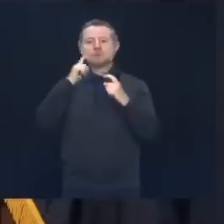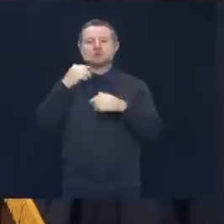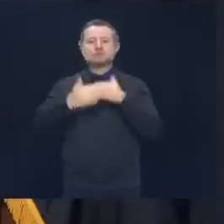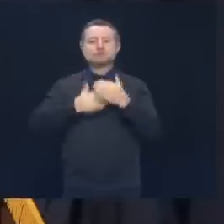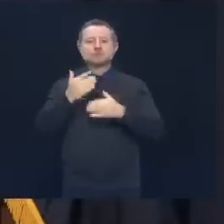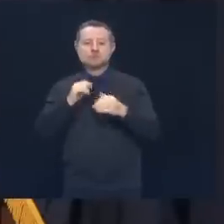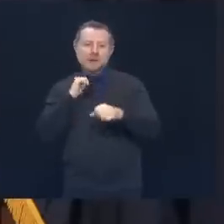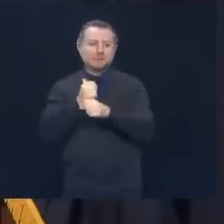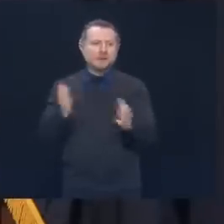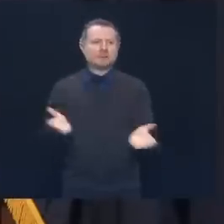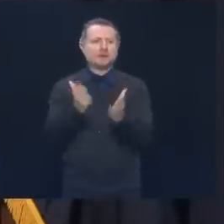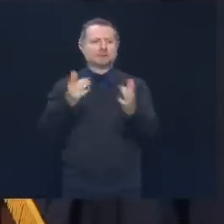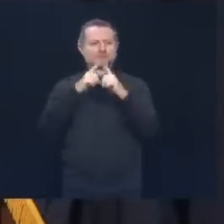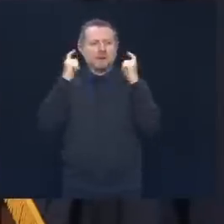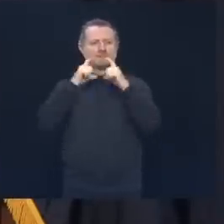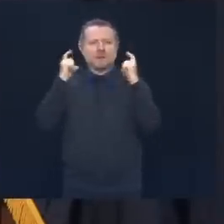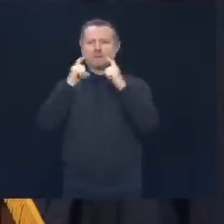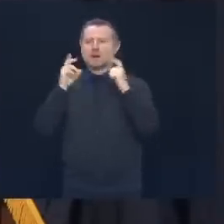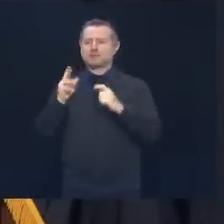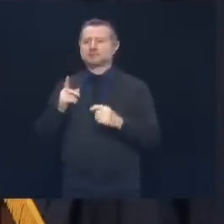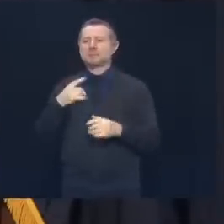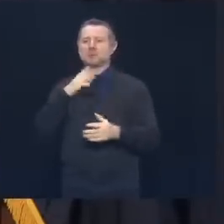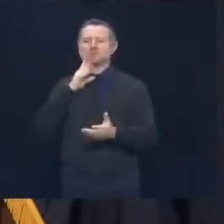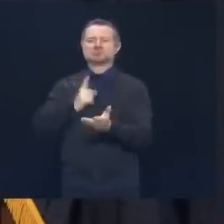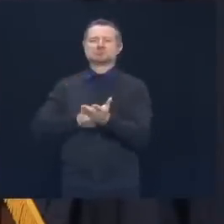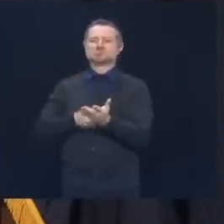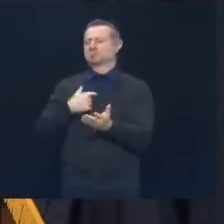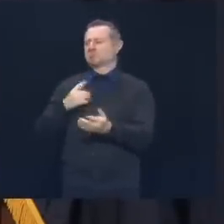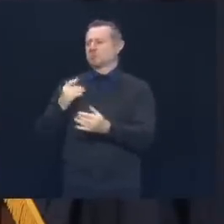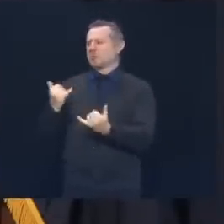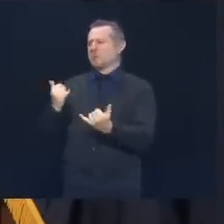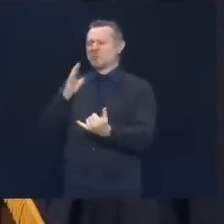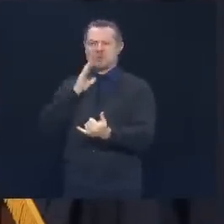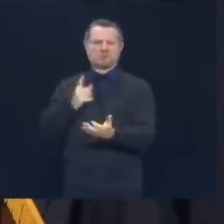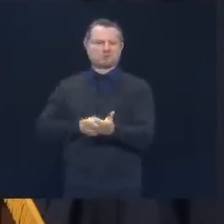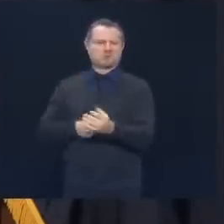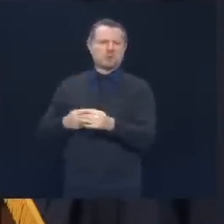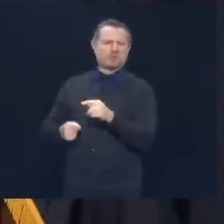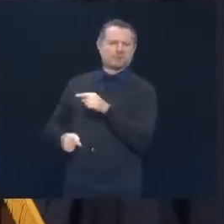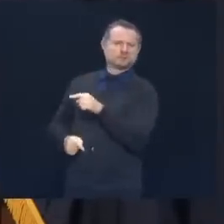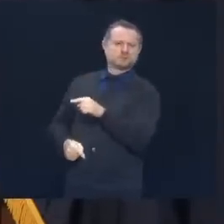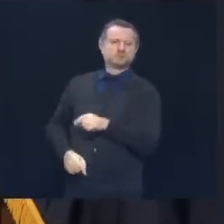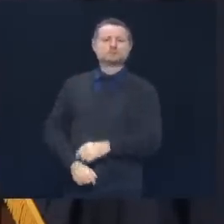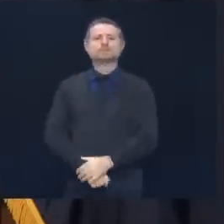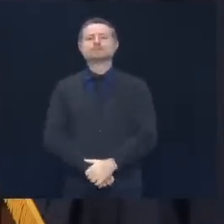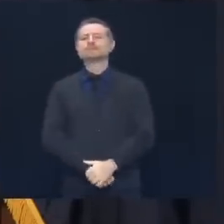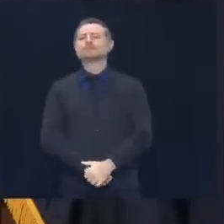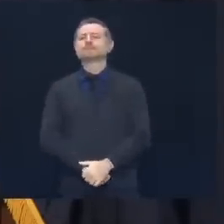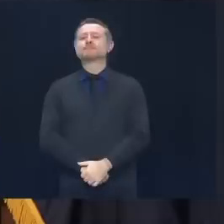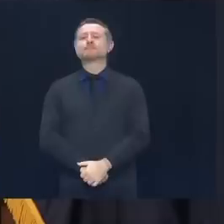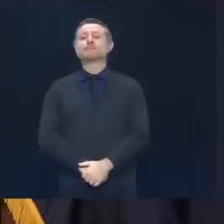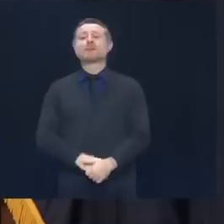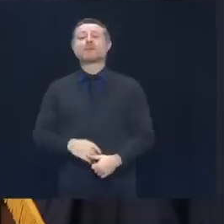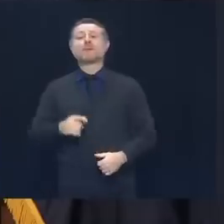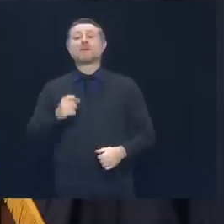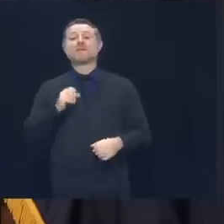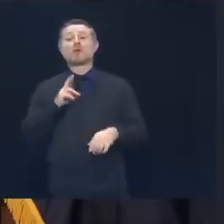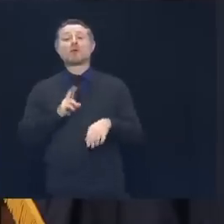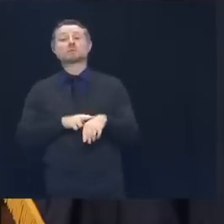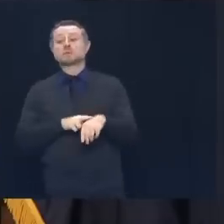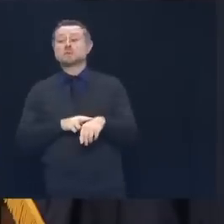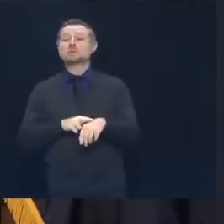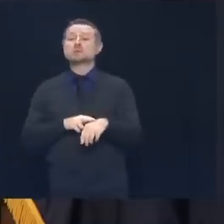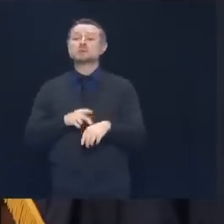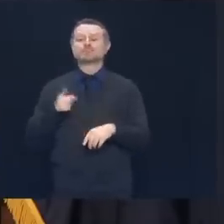she's made more progress we're going to speak about today. She's doing it as a volunteer. Of course, she gets certain